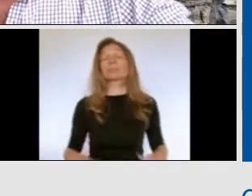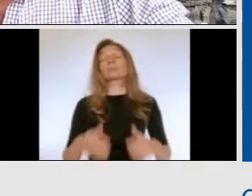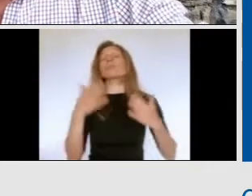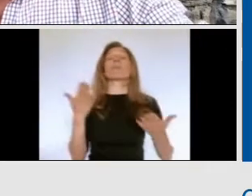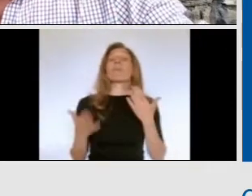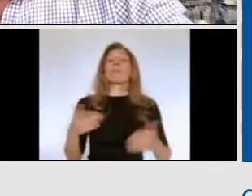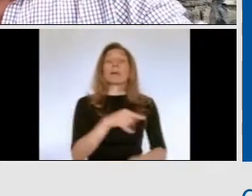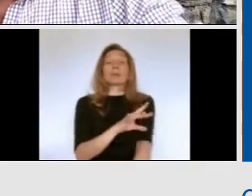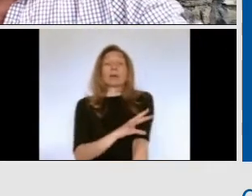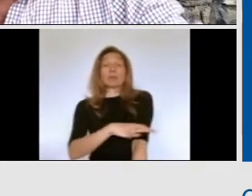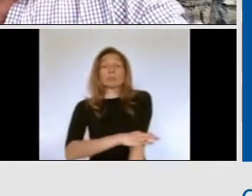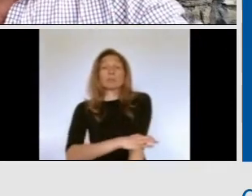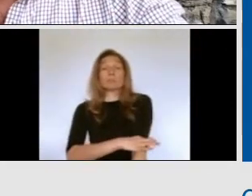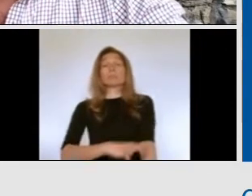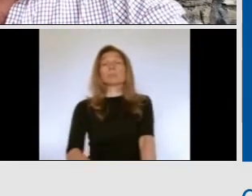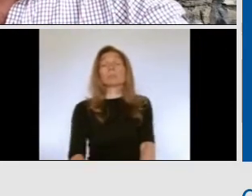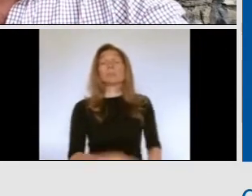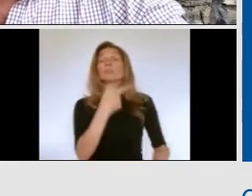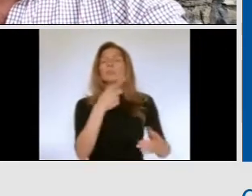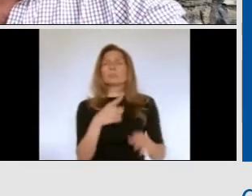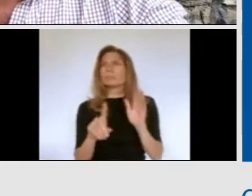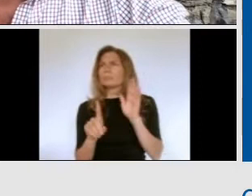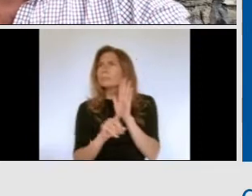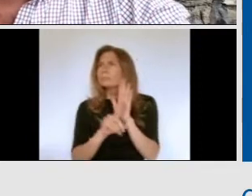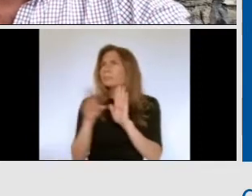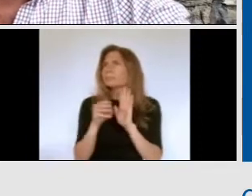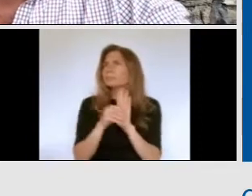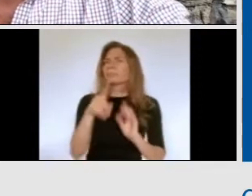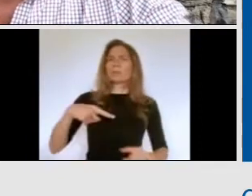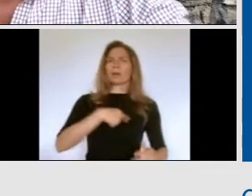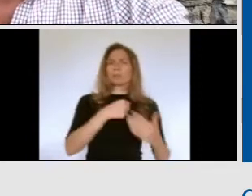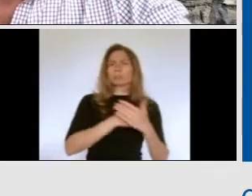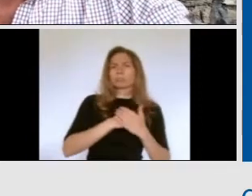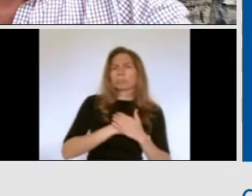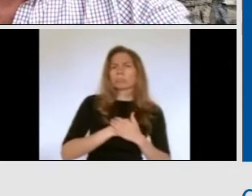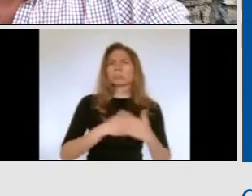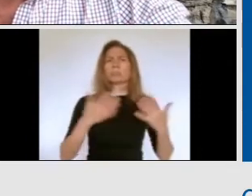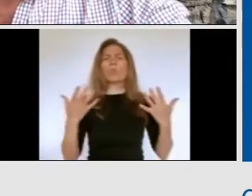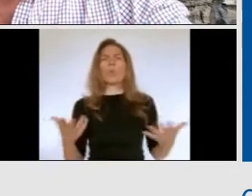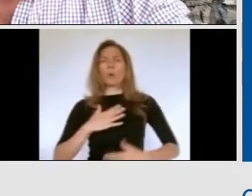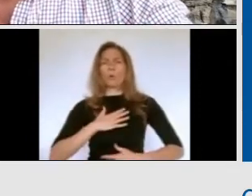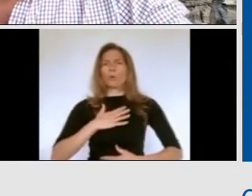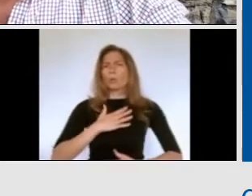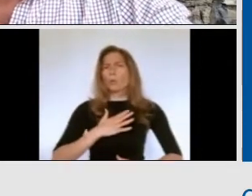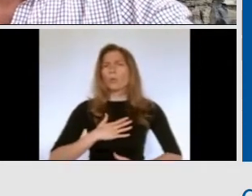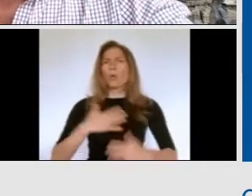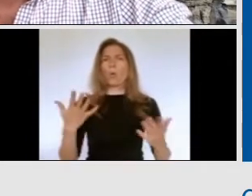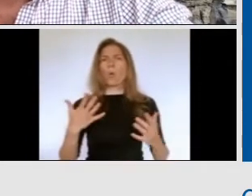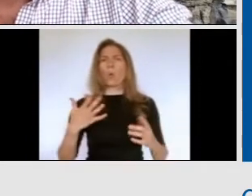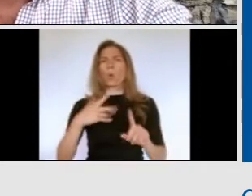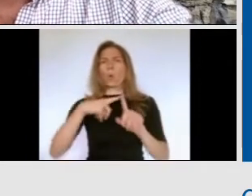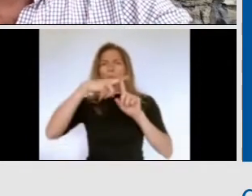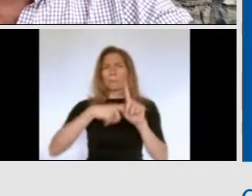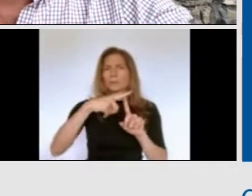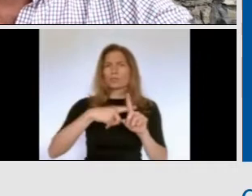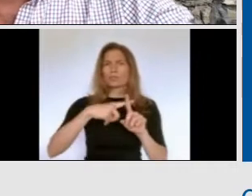be cardiovascular function, respiratory rate, temperature. It's not necessarily